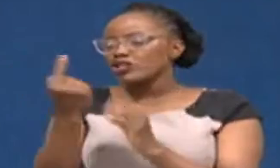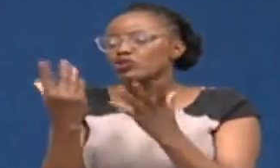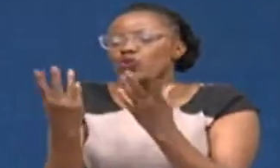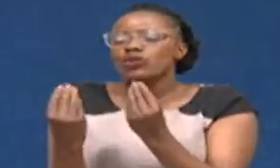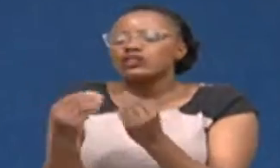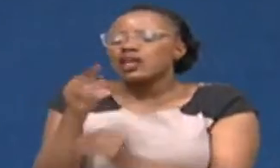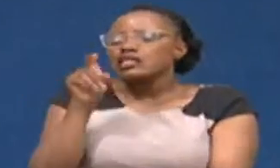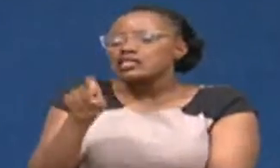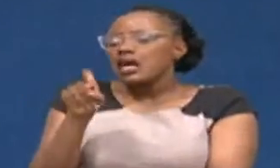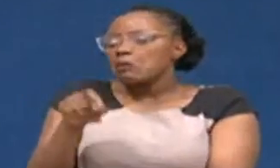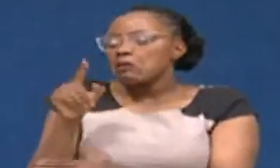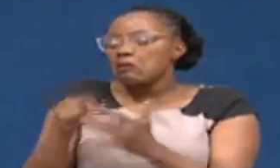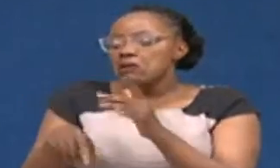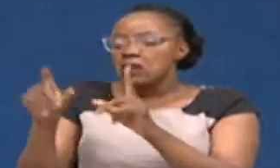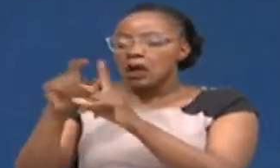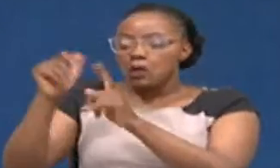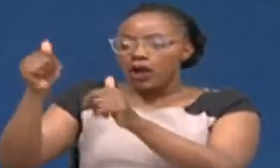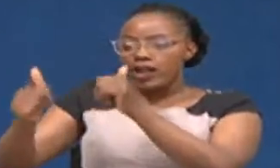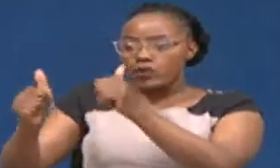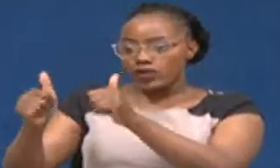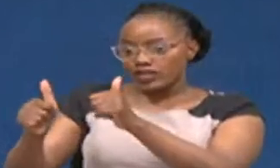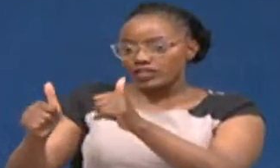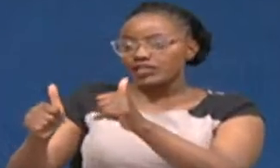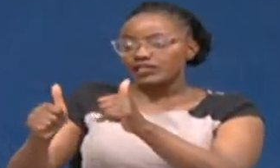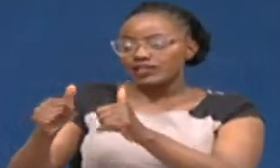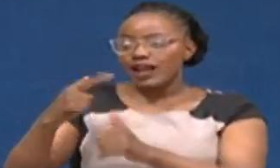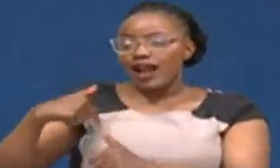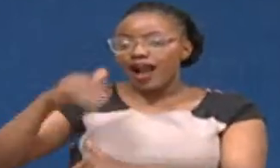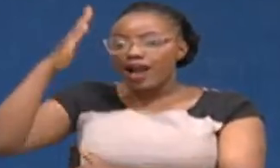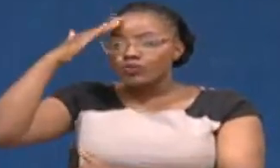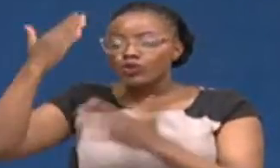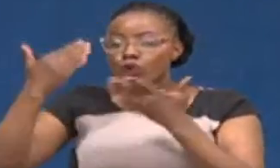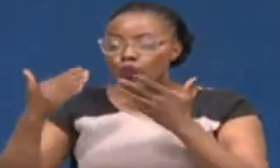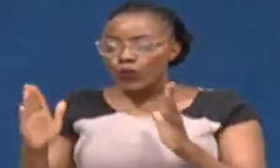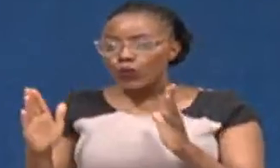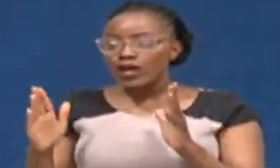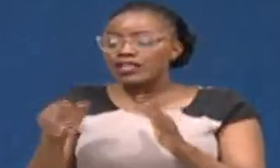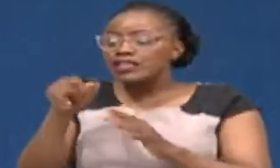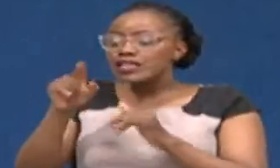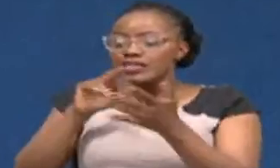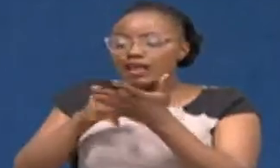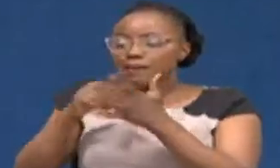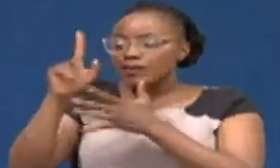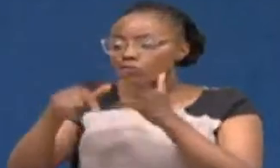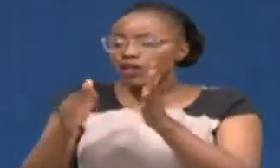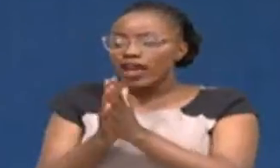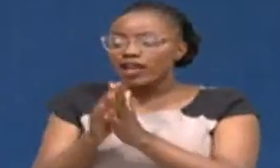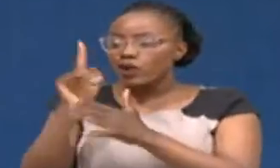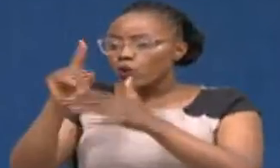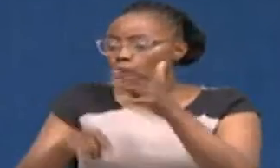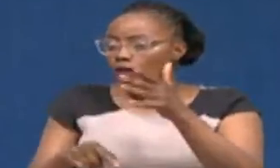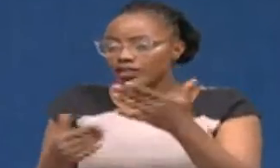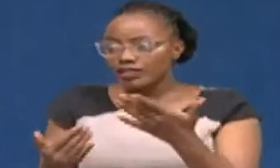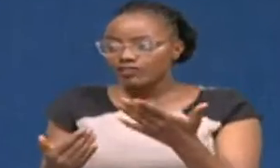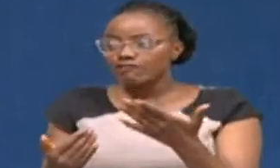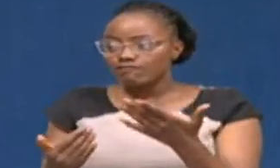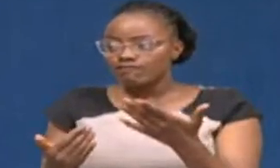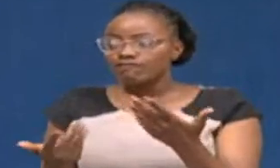simply should be a word that, because we know what it meant and what